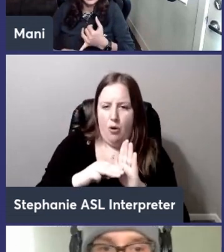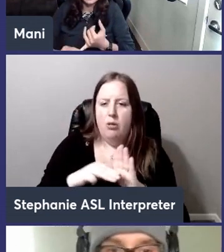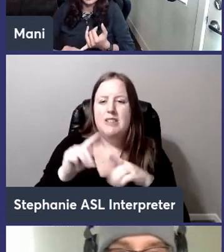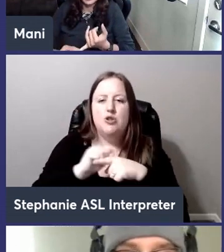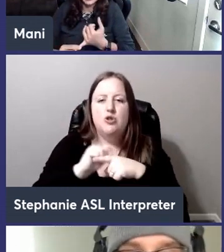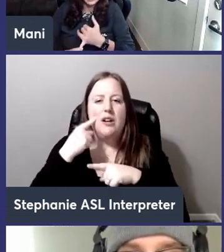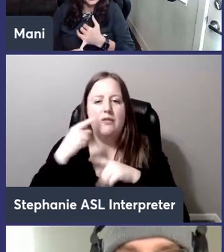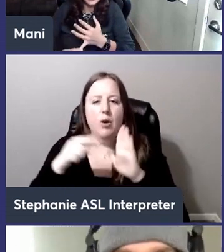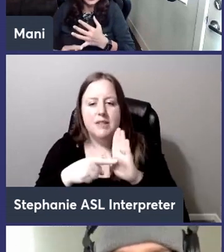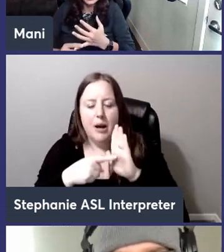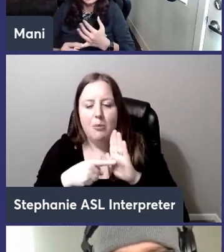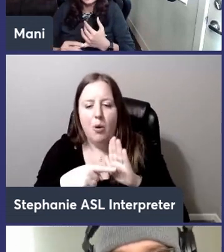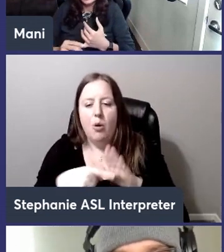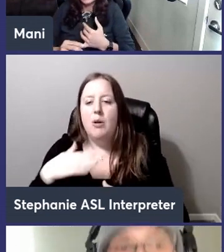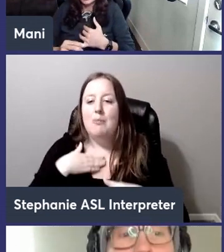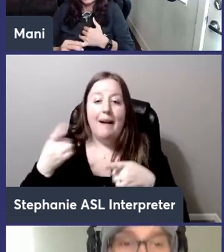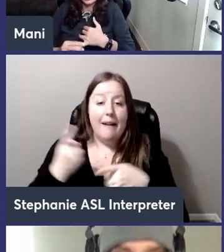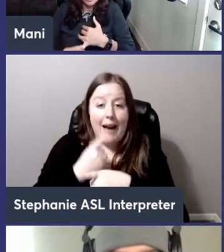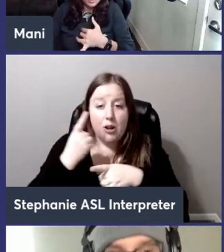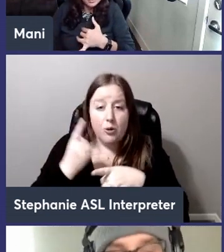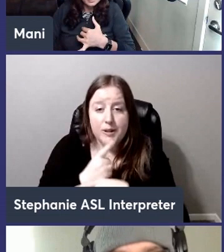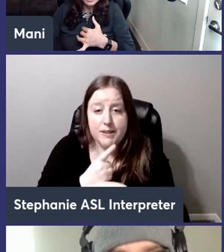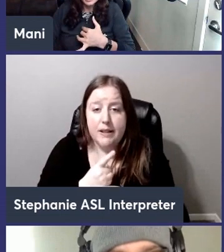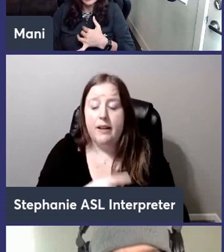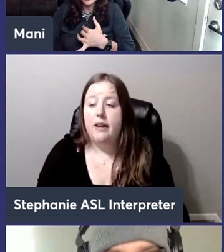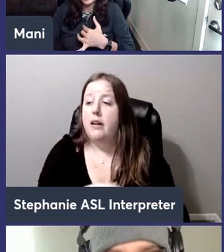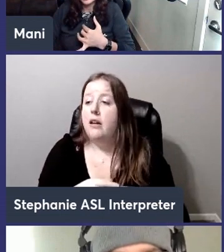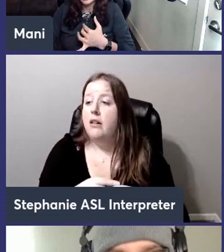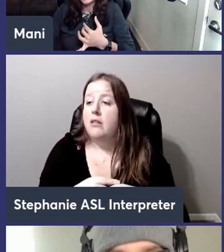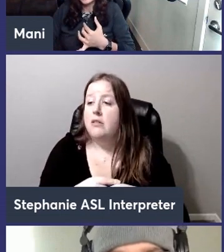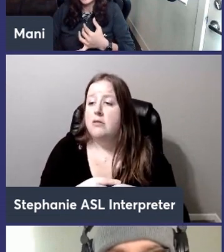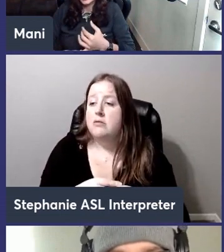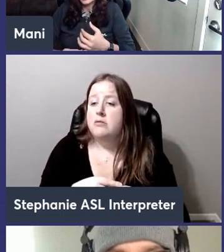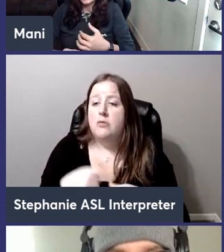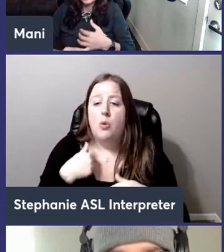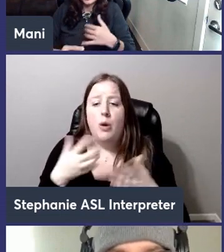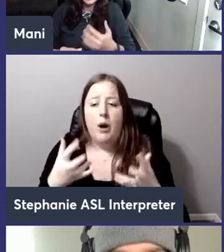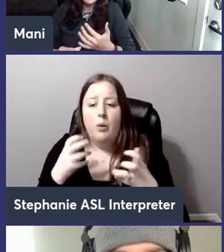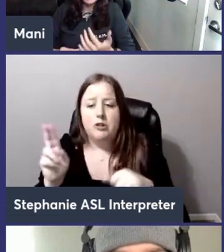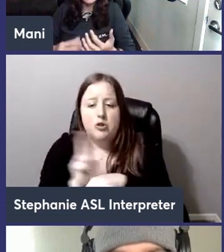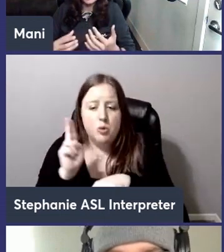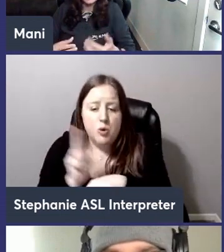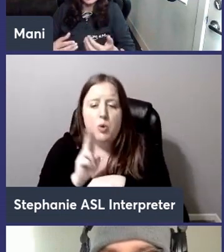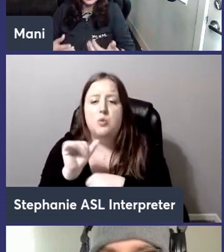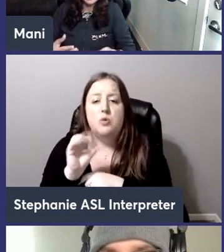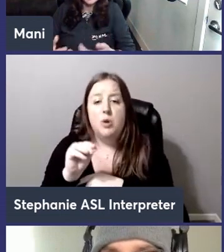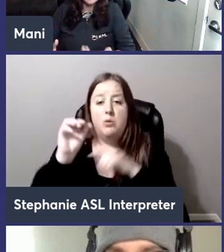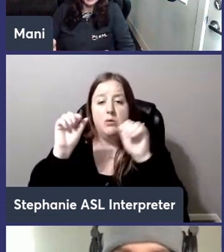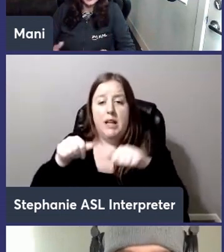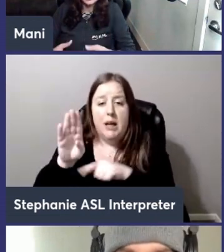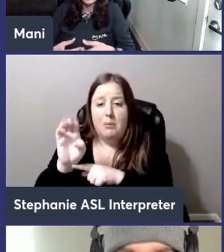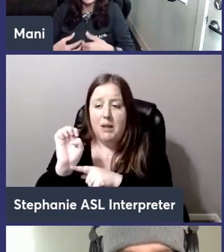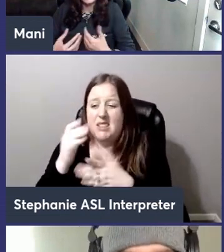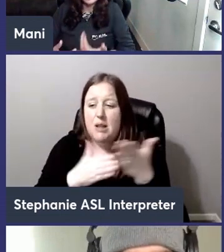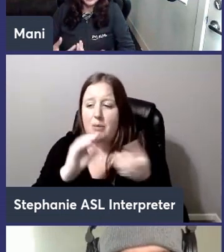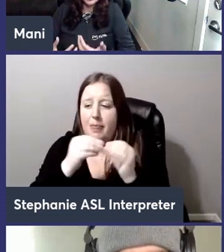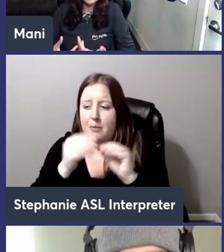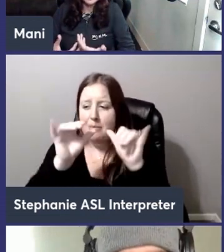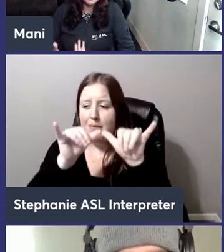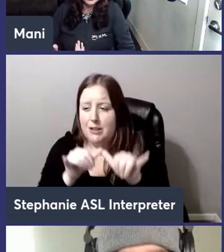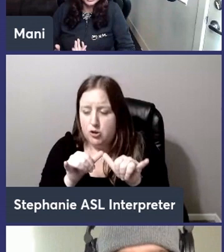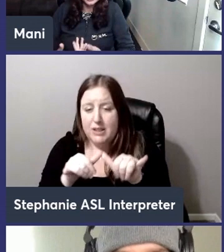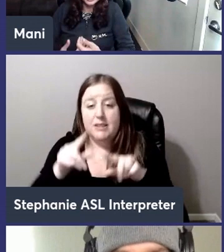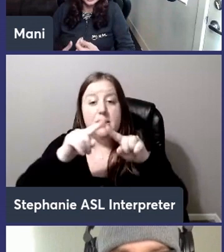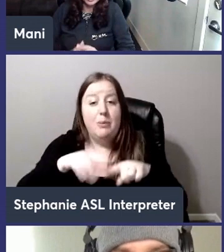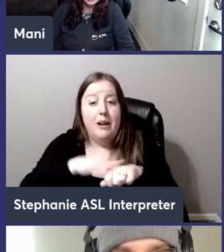metrics can be my accuracy, the loss that I want to reduce. So those can be, some of the metrics, and depending on